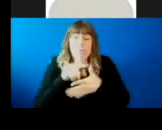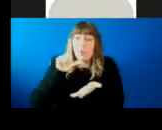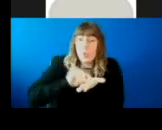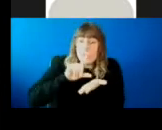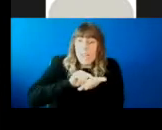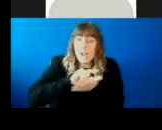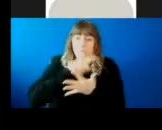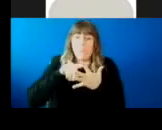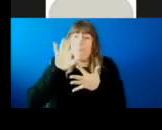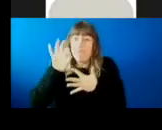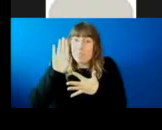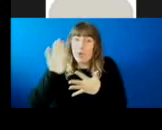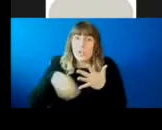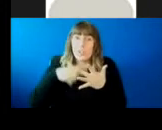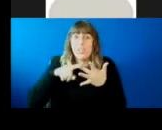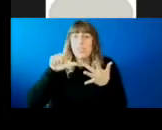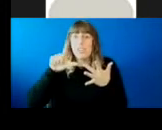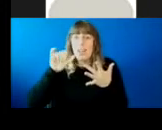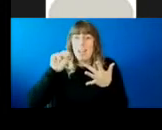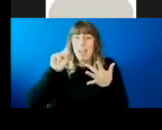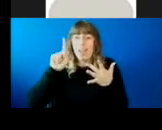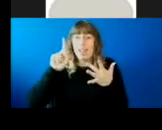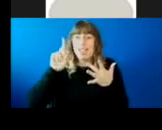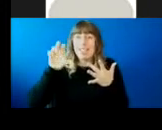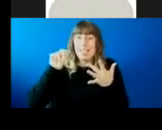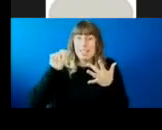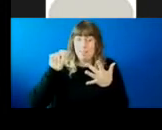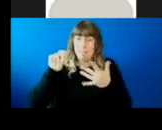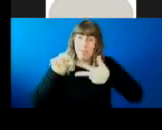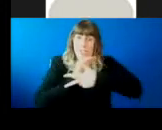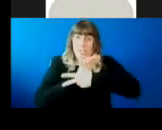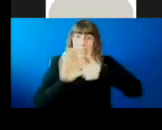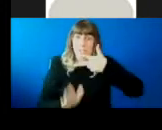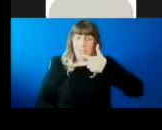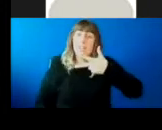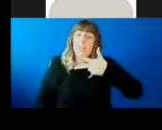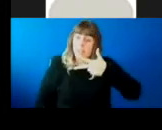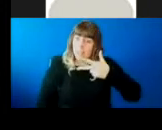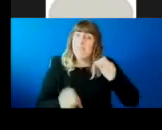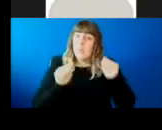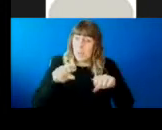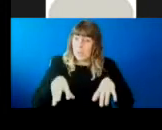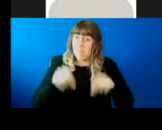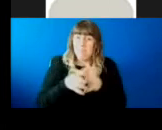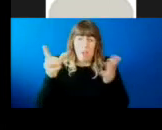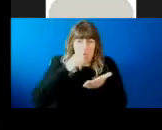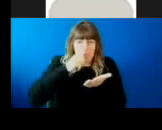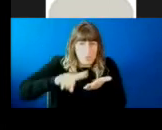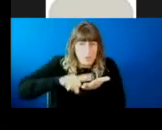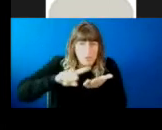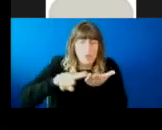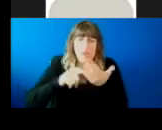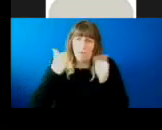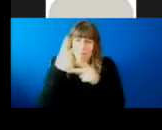newsletter, Facebook, and LinkedIn, you can do a lot of analytics research and figure out,